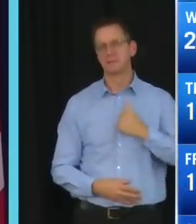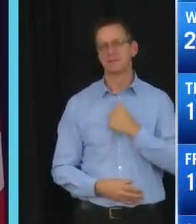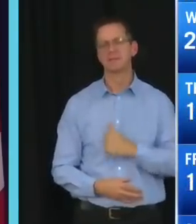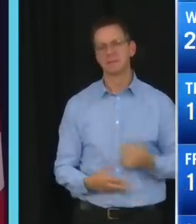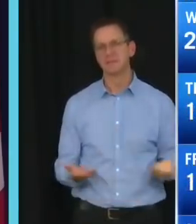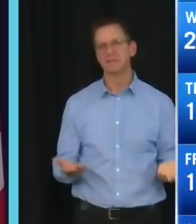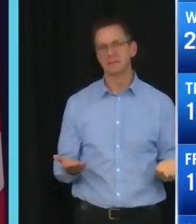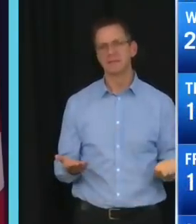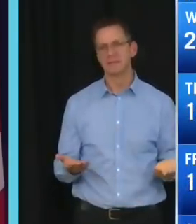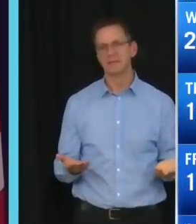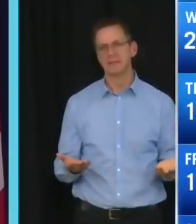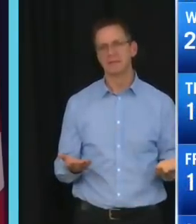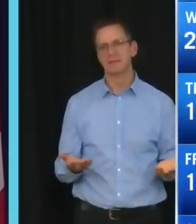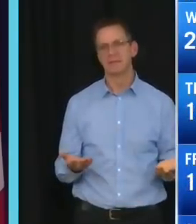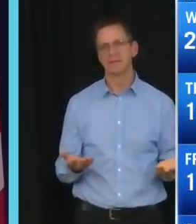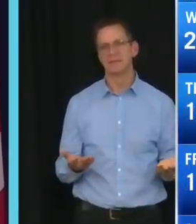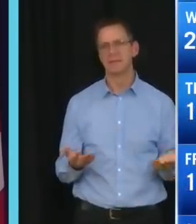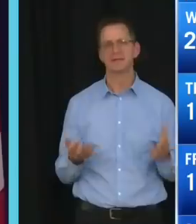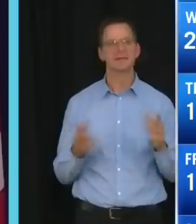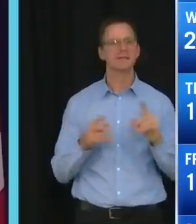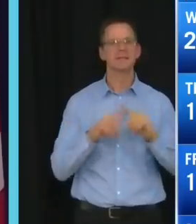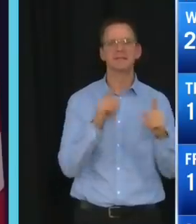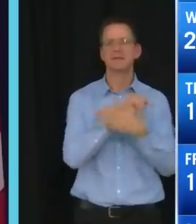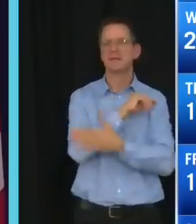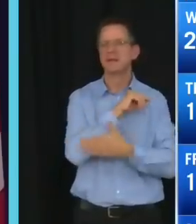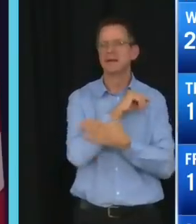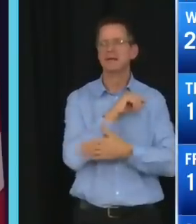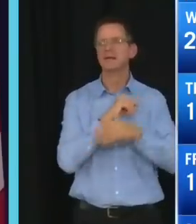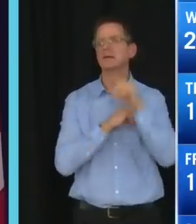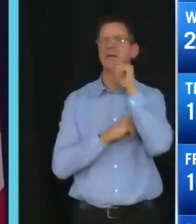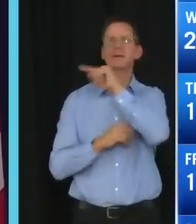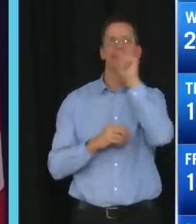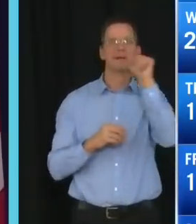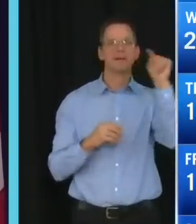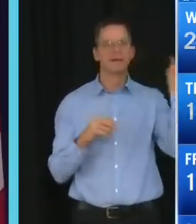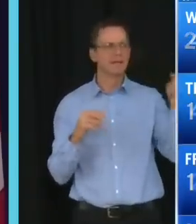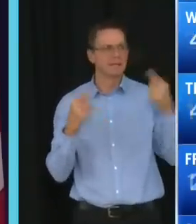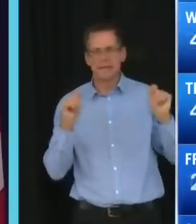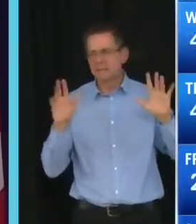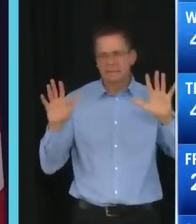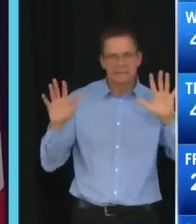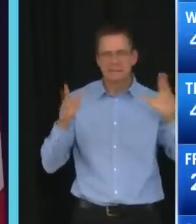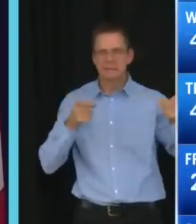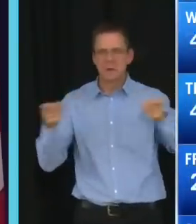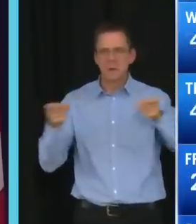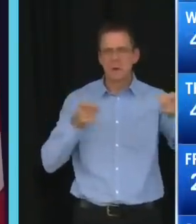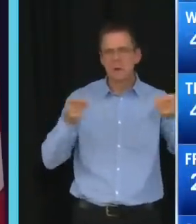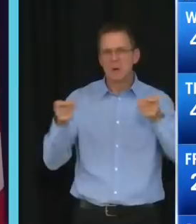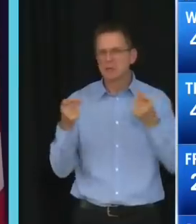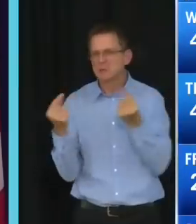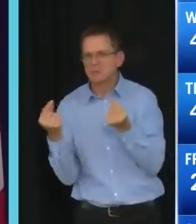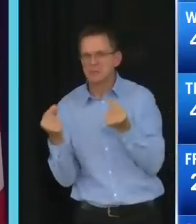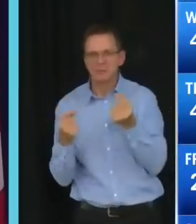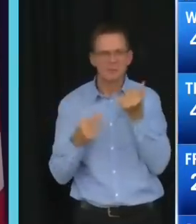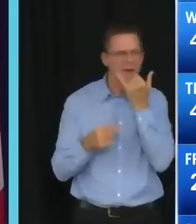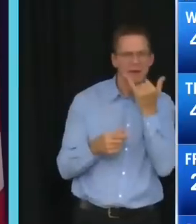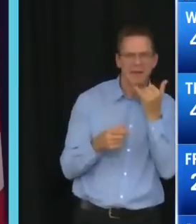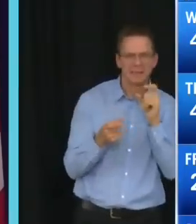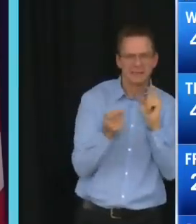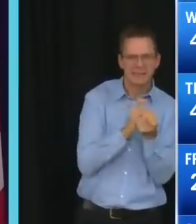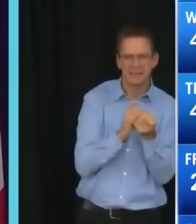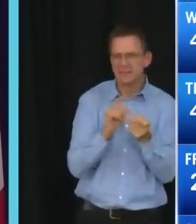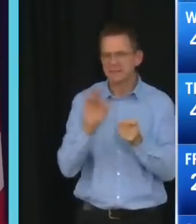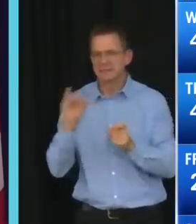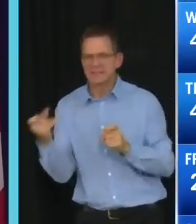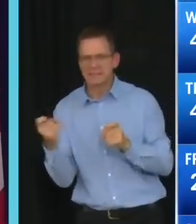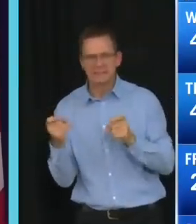life. Often that has been a process of trial and error. I know that we all want certainty and predictability during